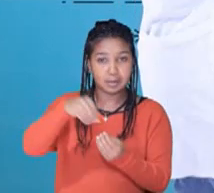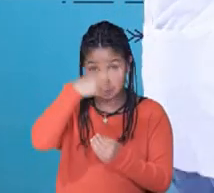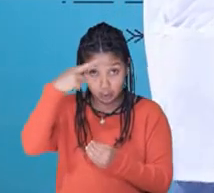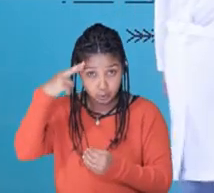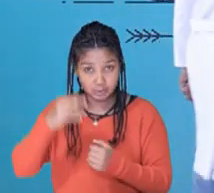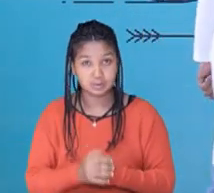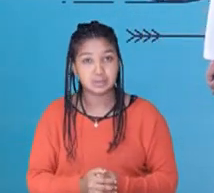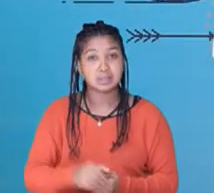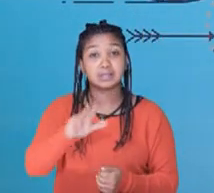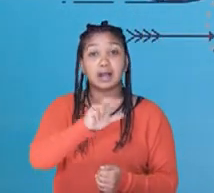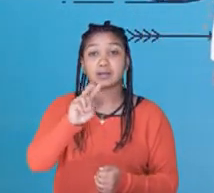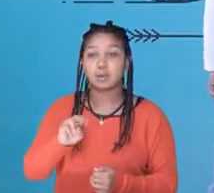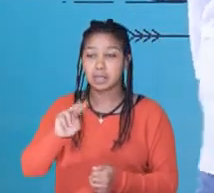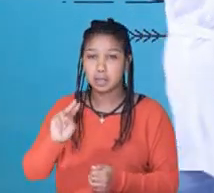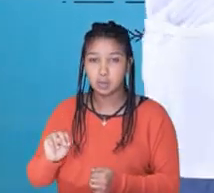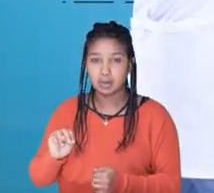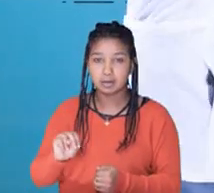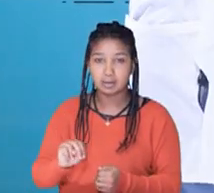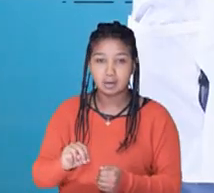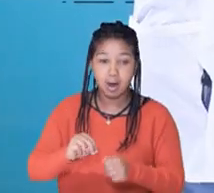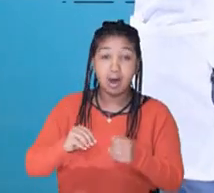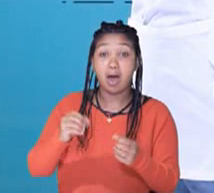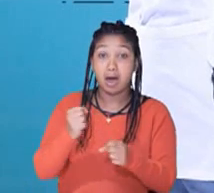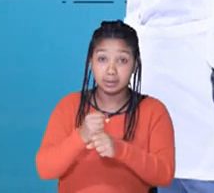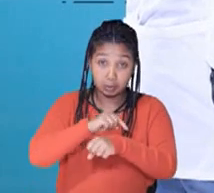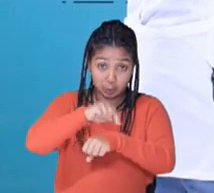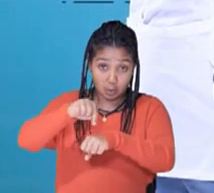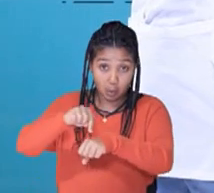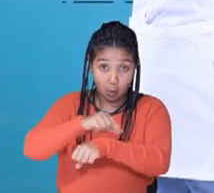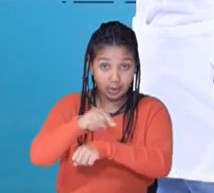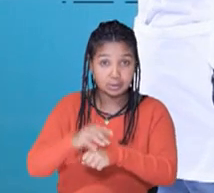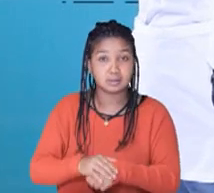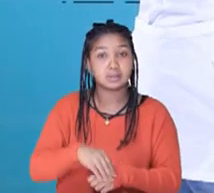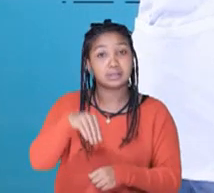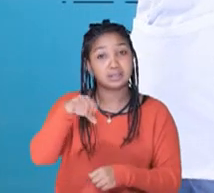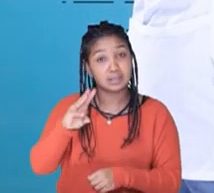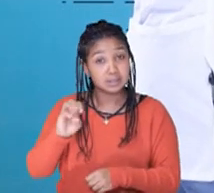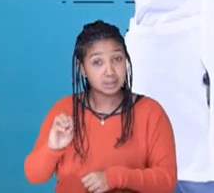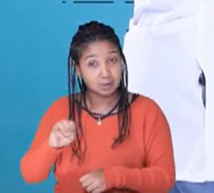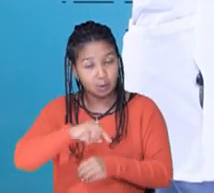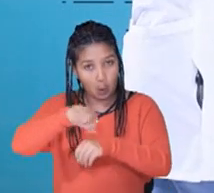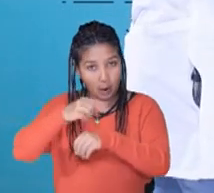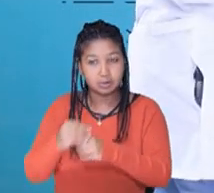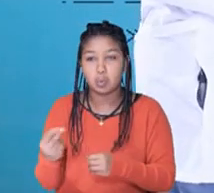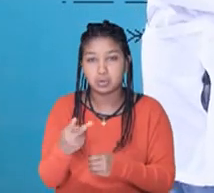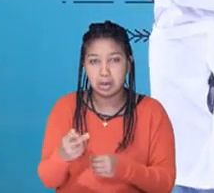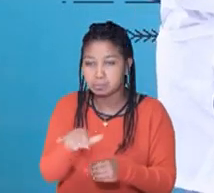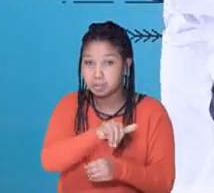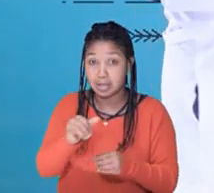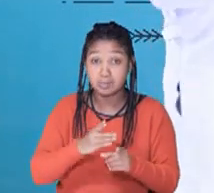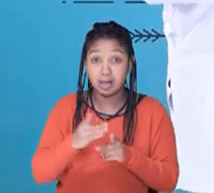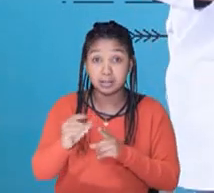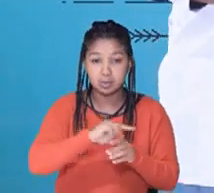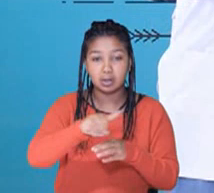because 320 Newton meter acting clockwise, again 64 Newton meter clockwise. Both are acting